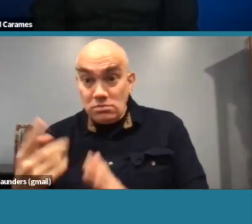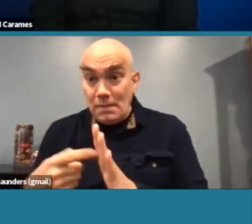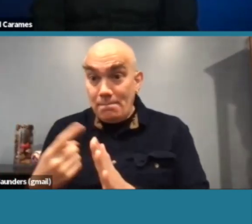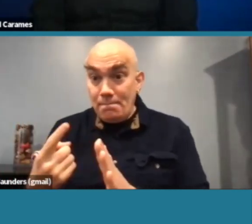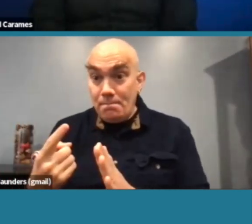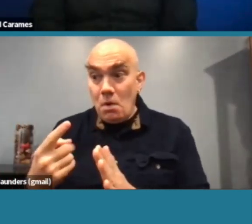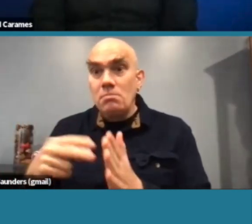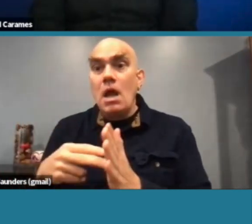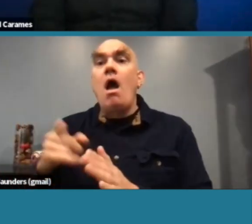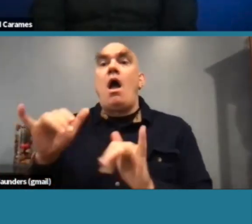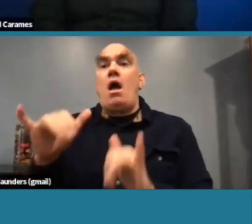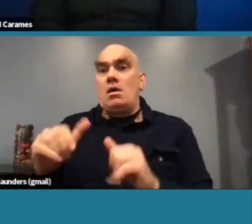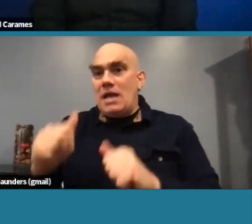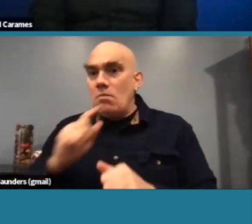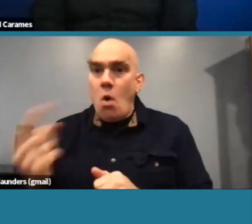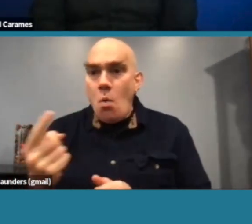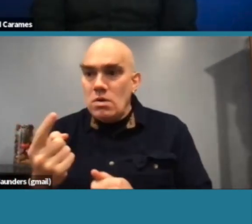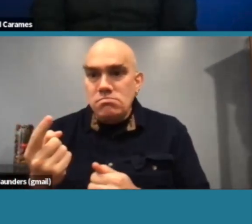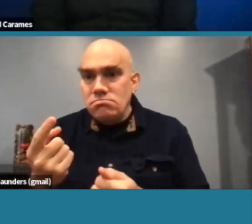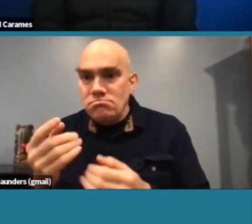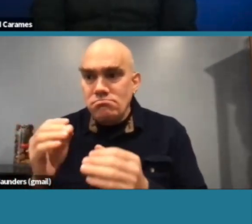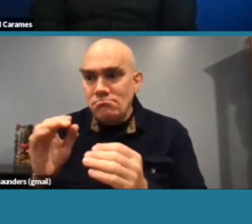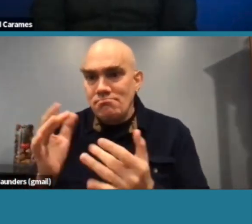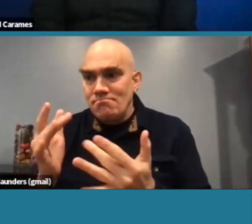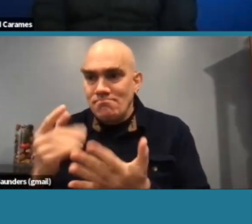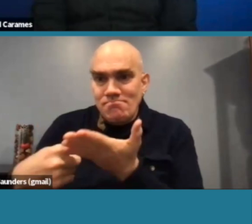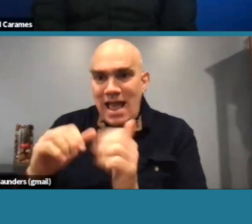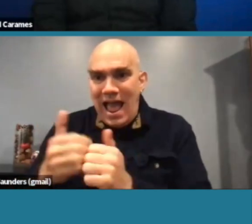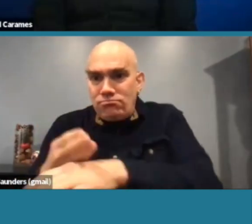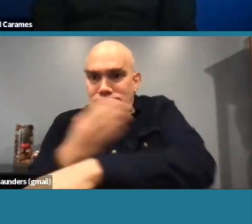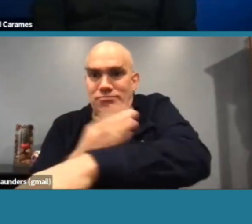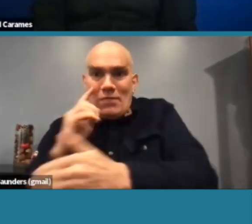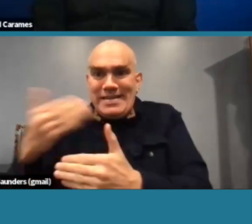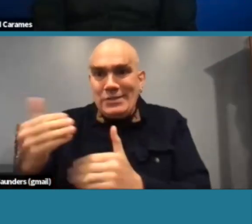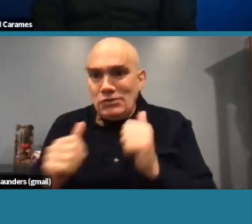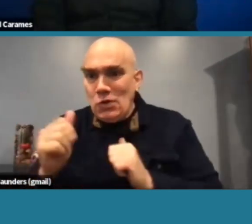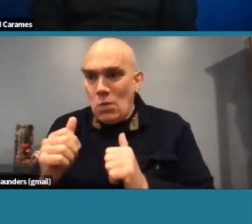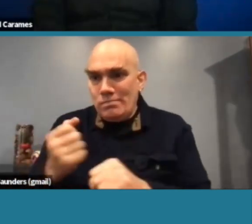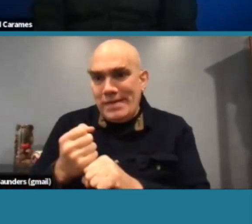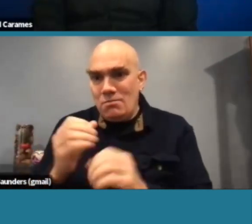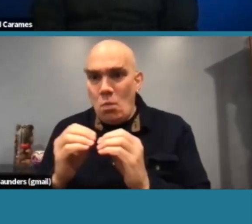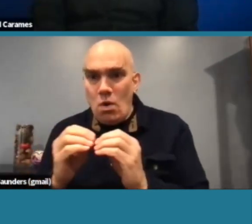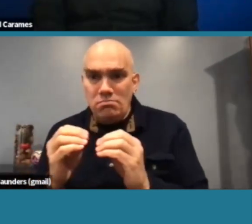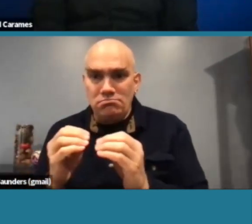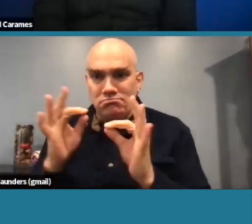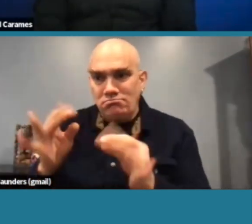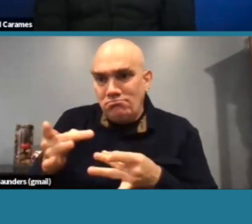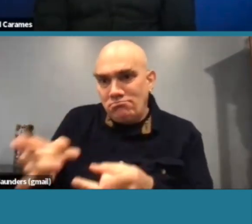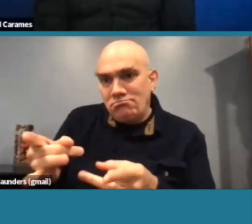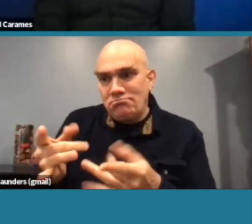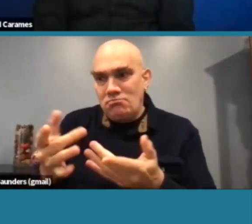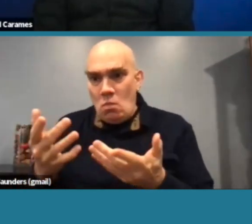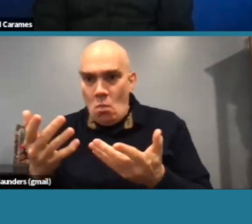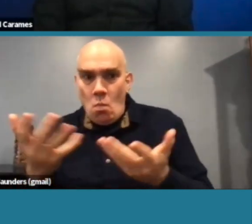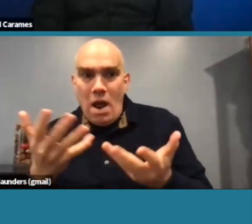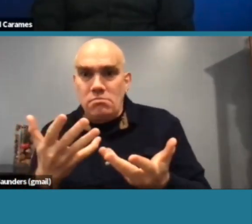interpreted dates, maybe 2, 3, 4, maybe even more, it's a good idea to have that discussion because you can improve